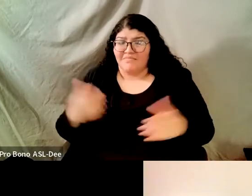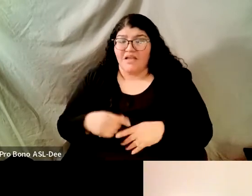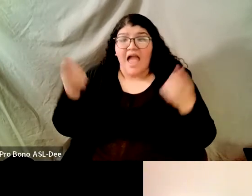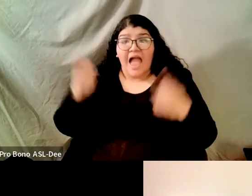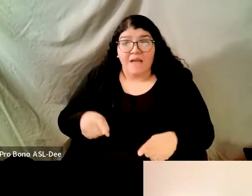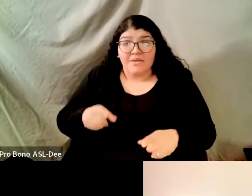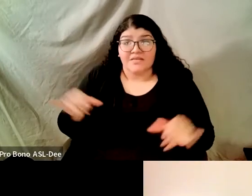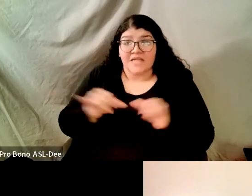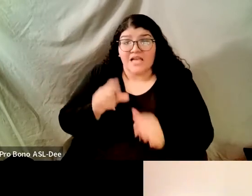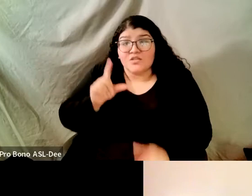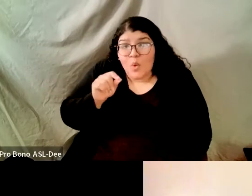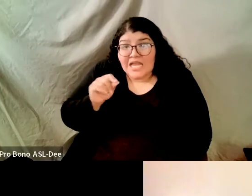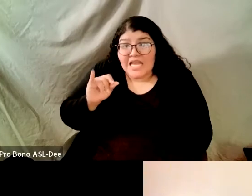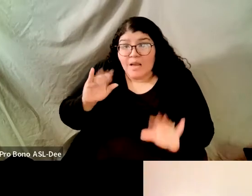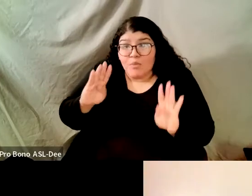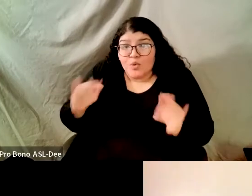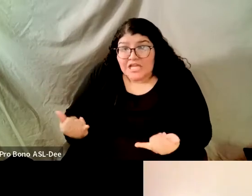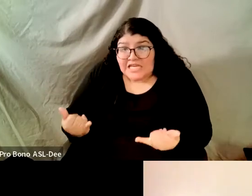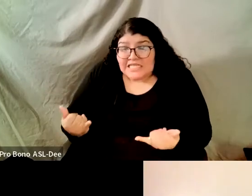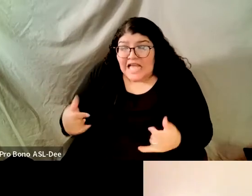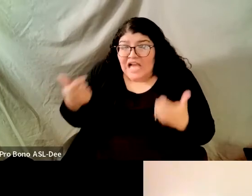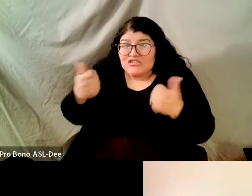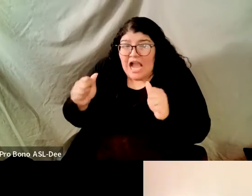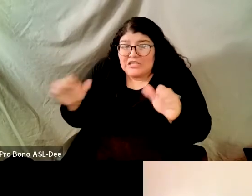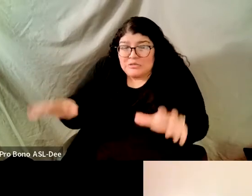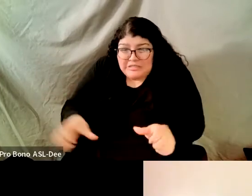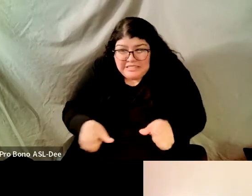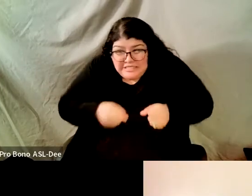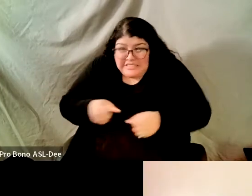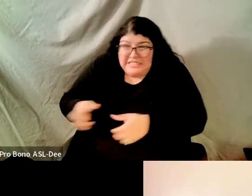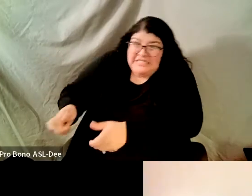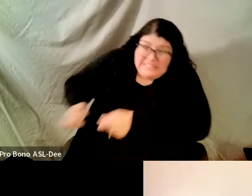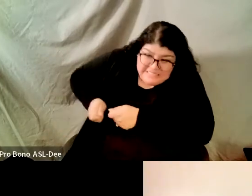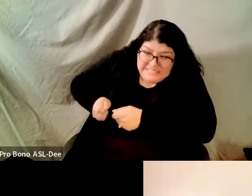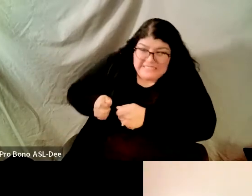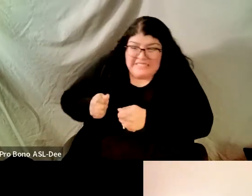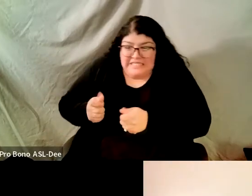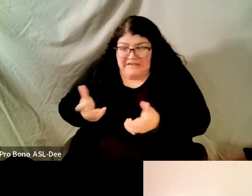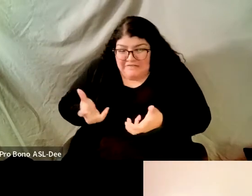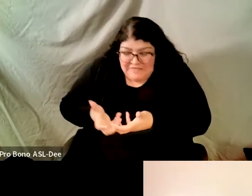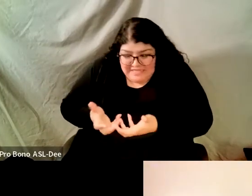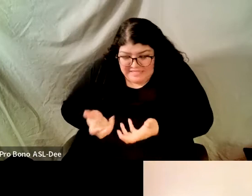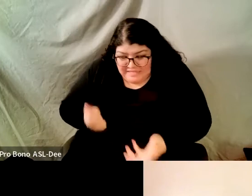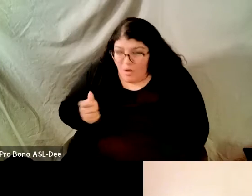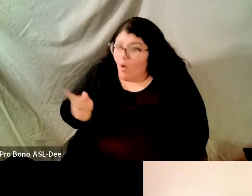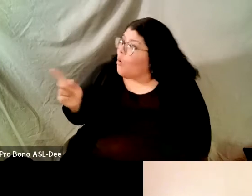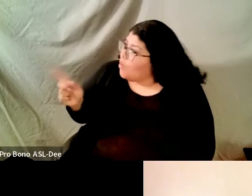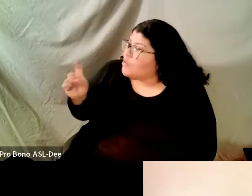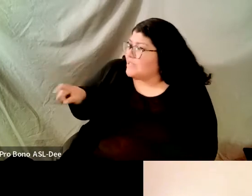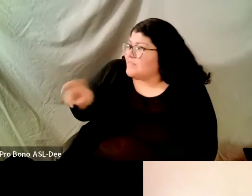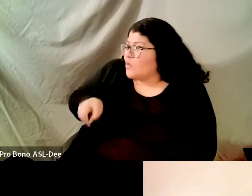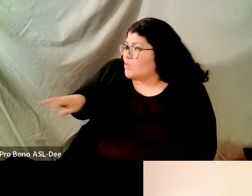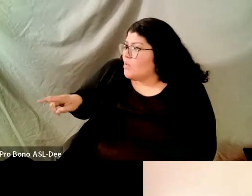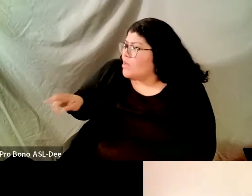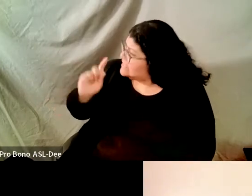jeans, and I tried to squeeze into it, but it didn't fit. And I knew it wasn't going to fit. And they were like, oh, well, you must be a 22. Let's get